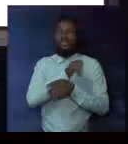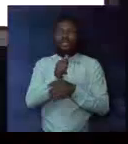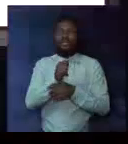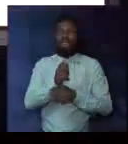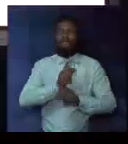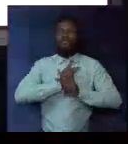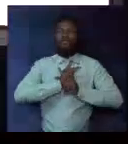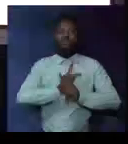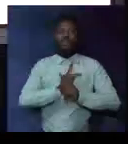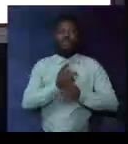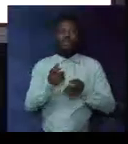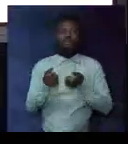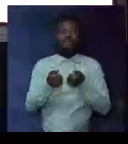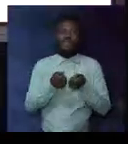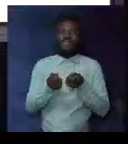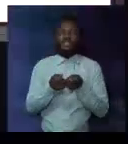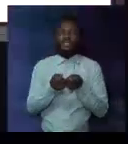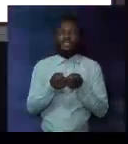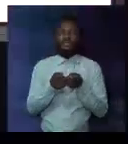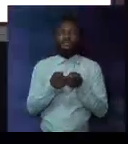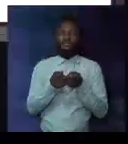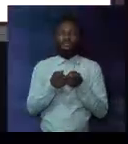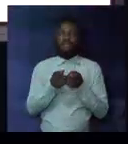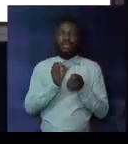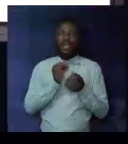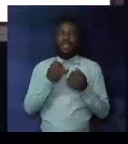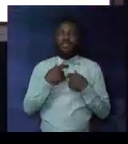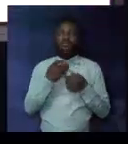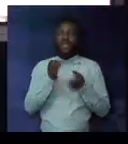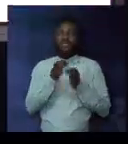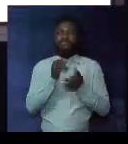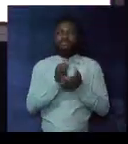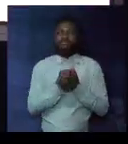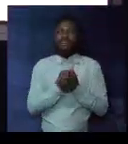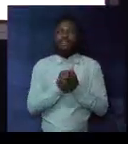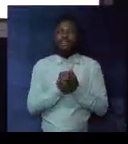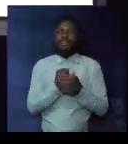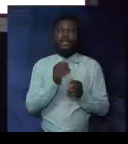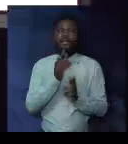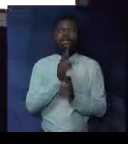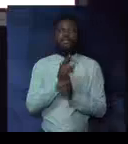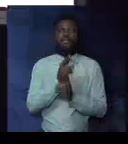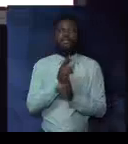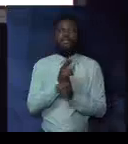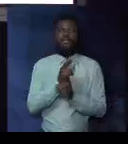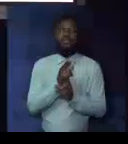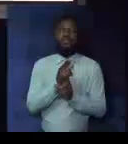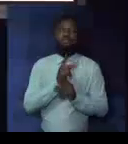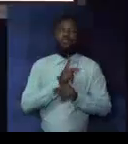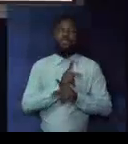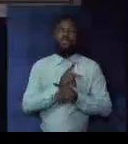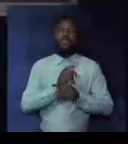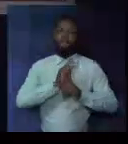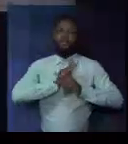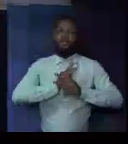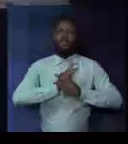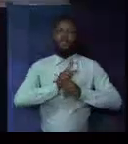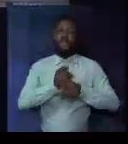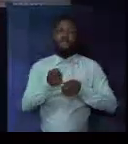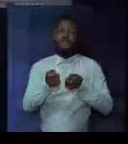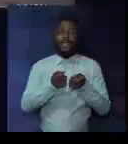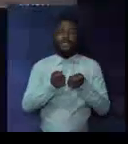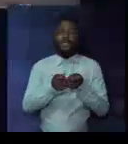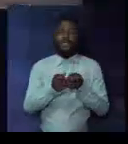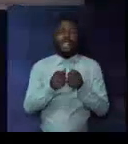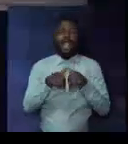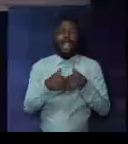a preventive maintenance. I've explained that. Now let's look at this. Predictive